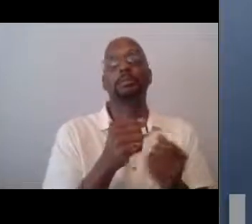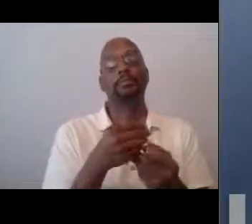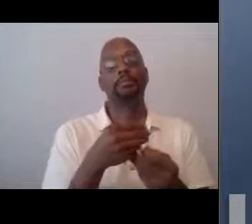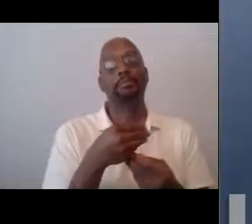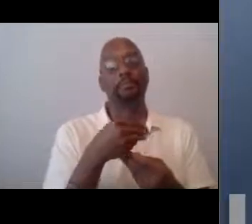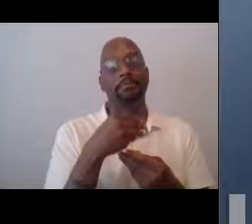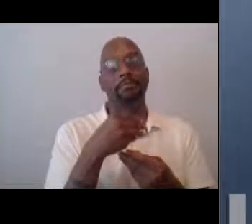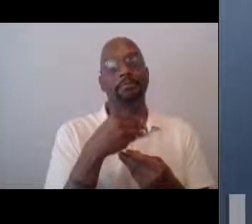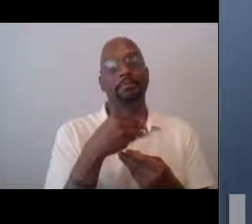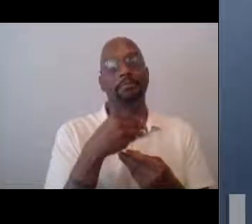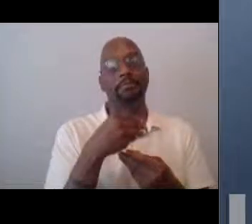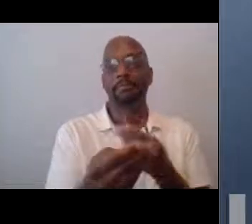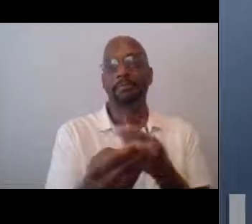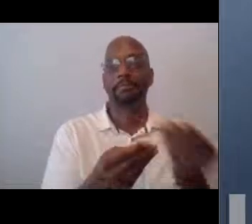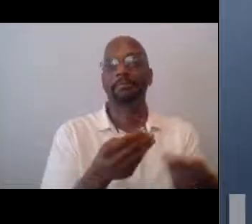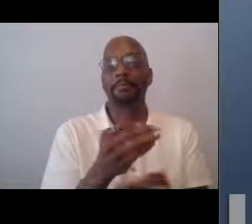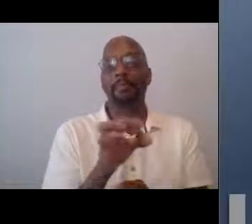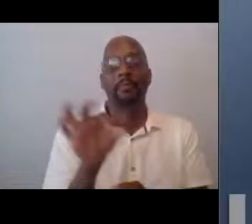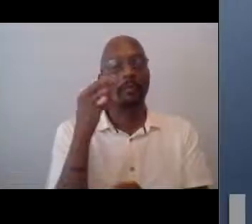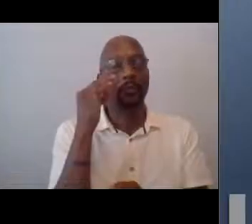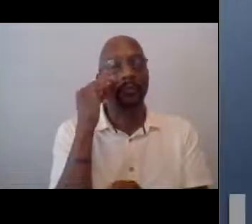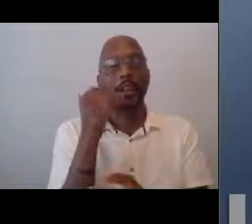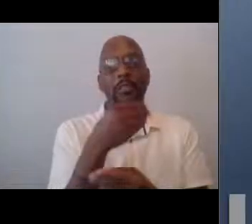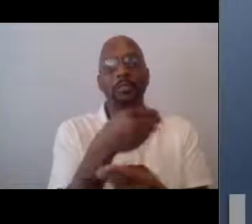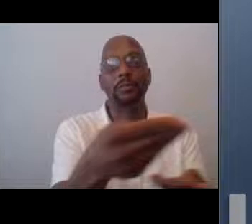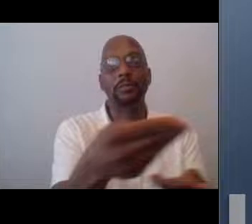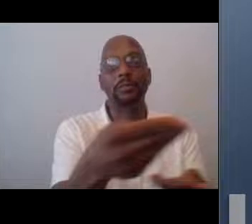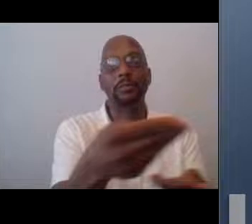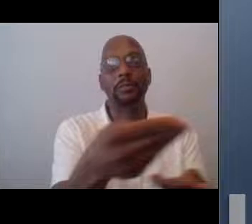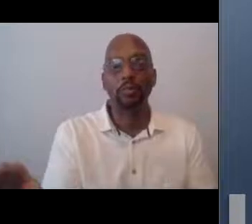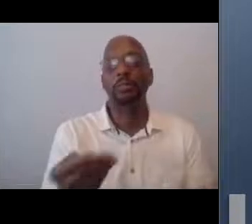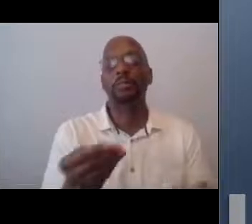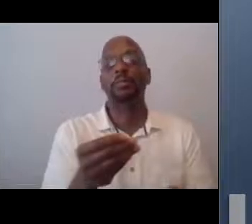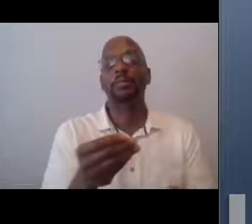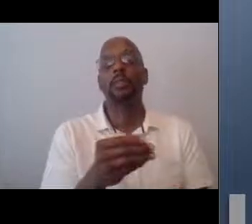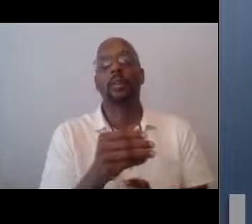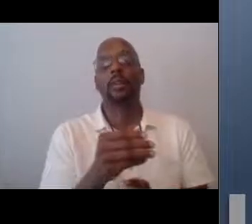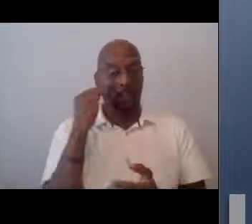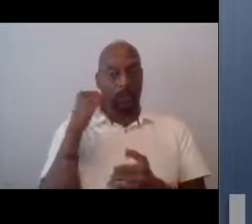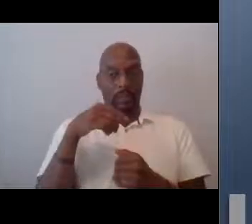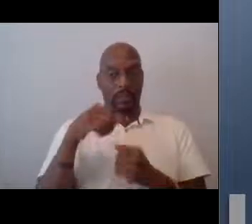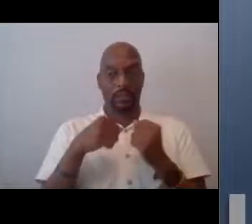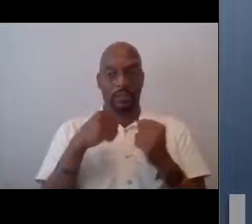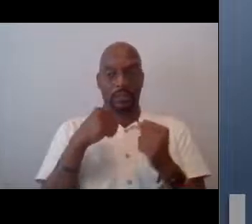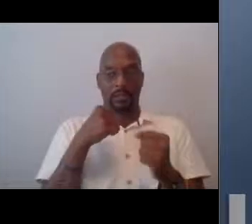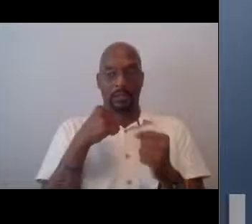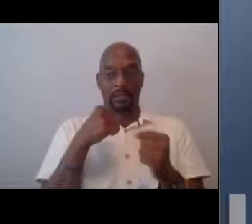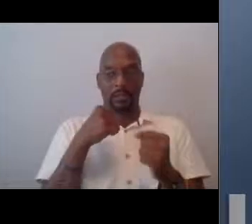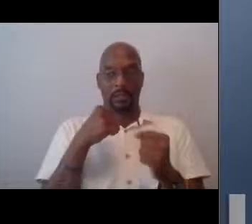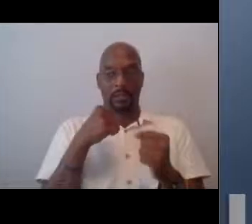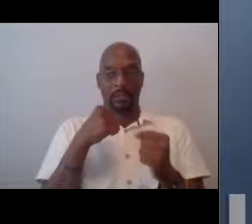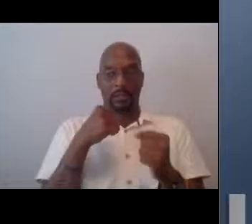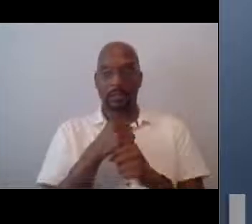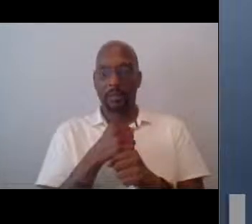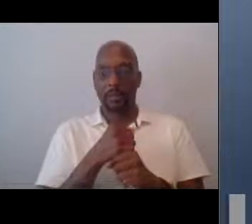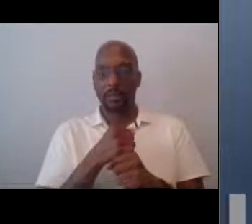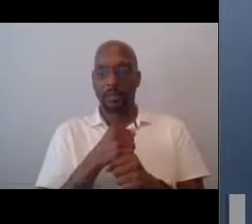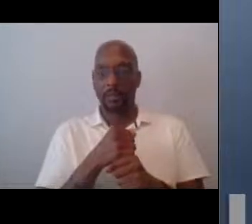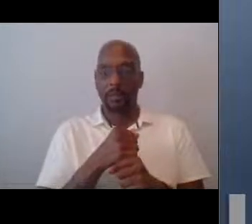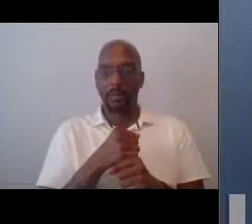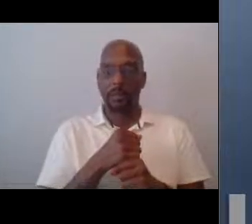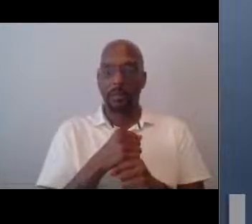federal obligation authority and August redistribution. We know that this year was a particularly large lift. And so